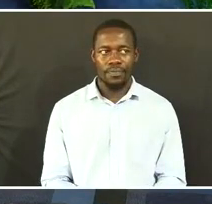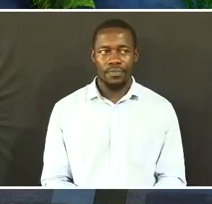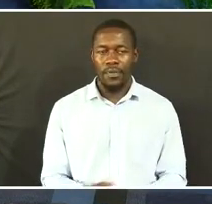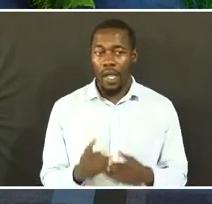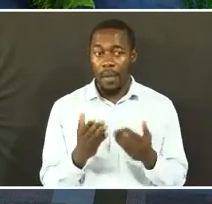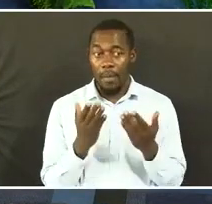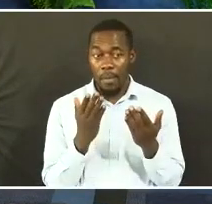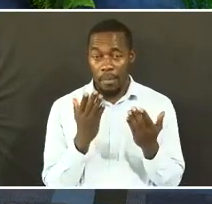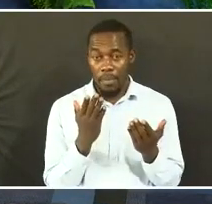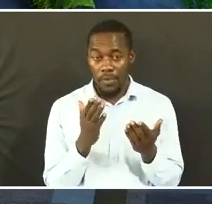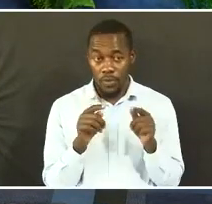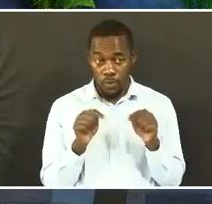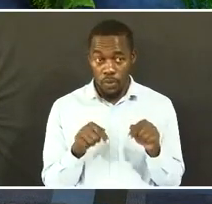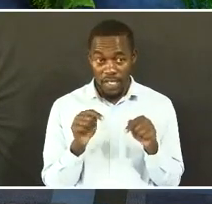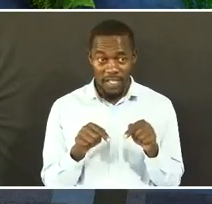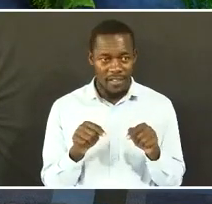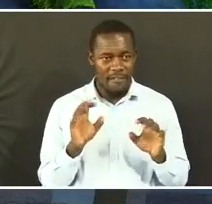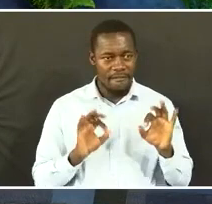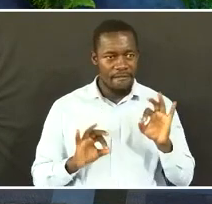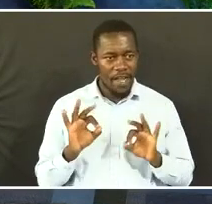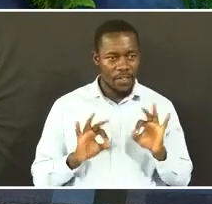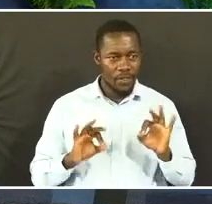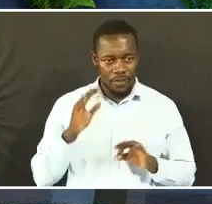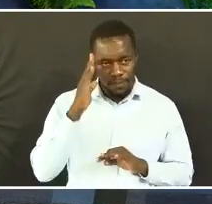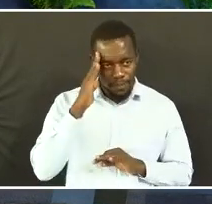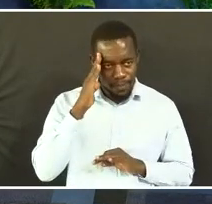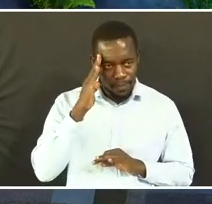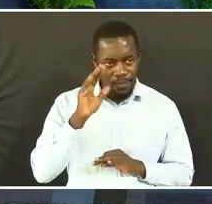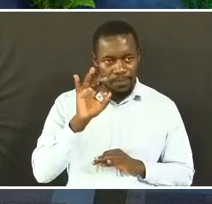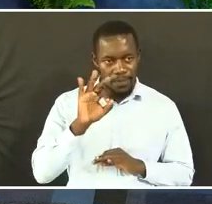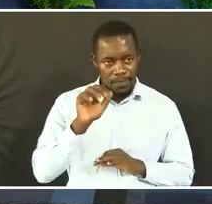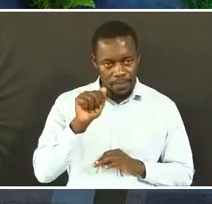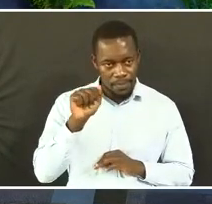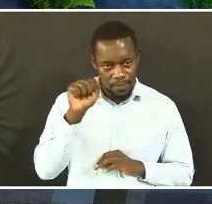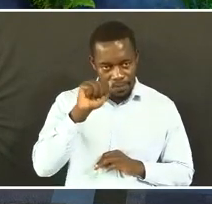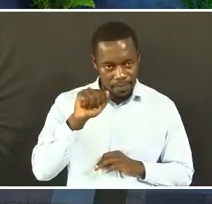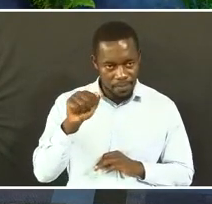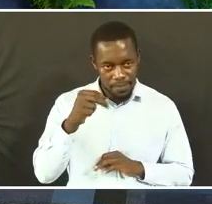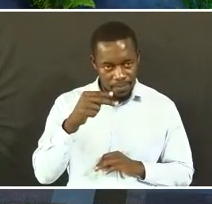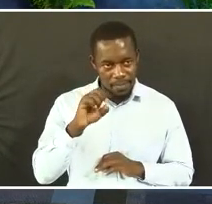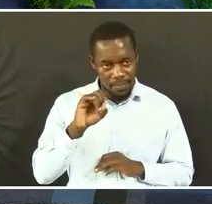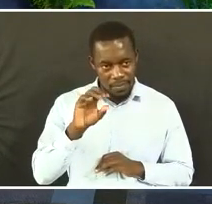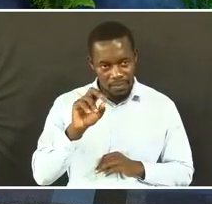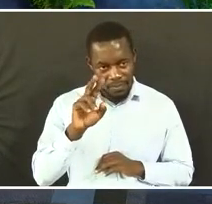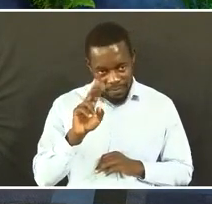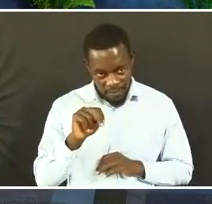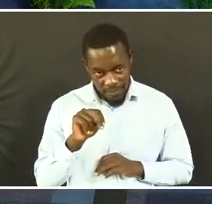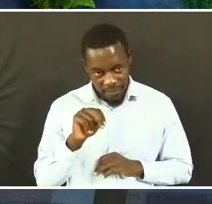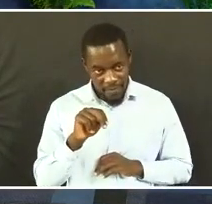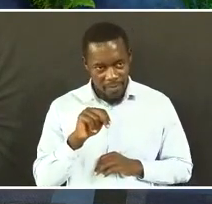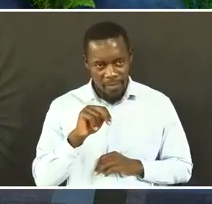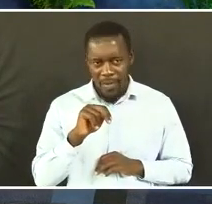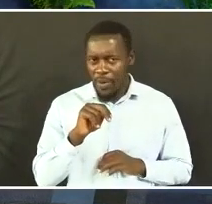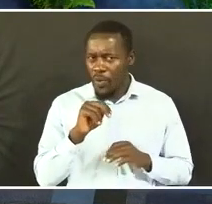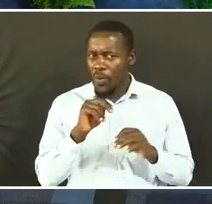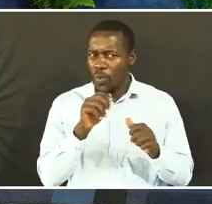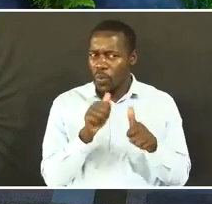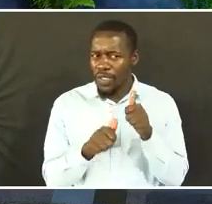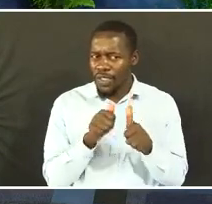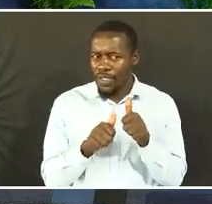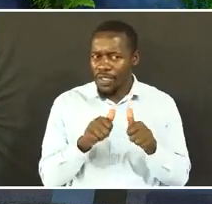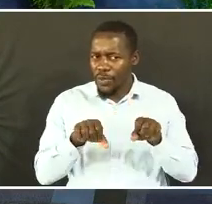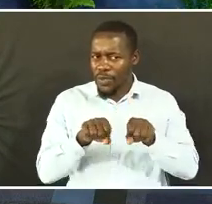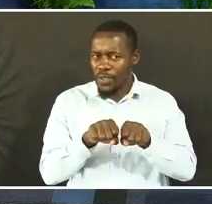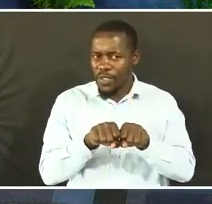Perhaps in modern day fashion trends, with white sneakers on, the latest trendy Gucci